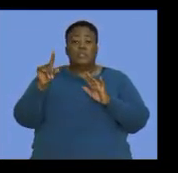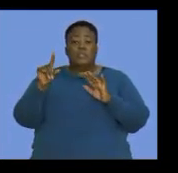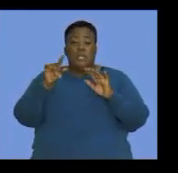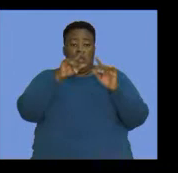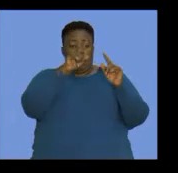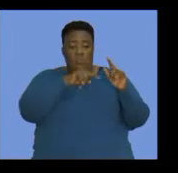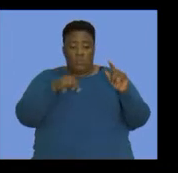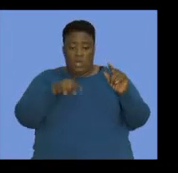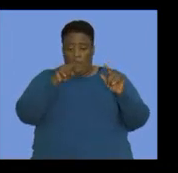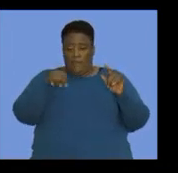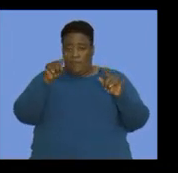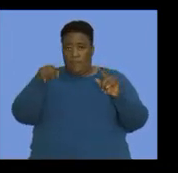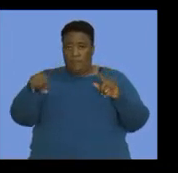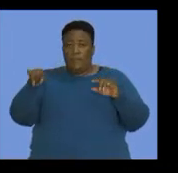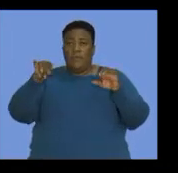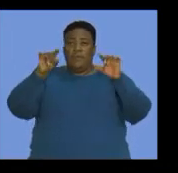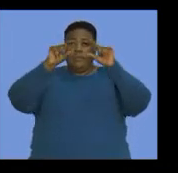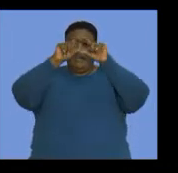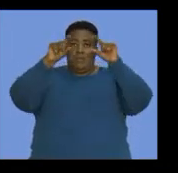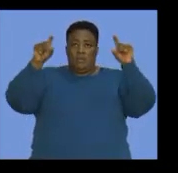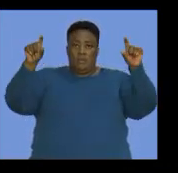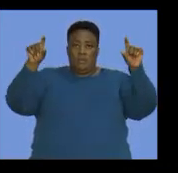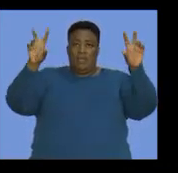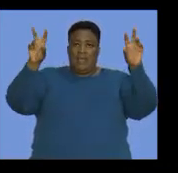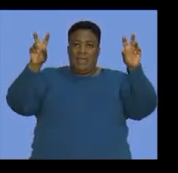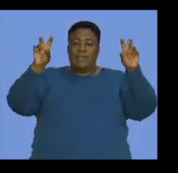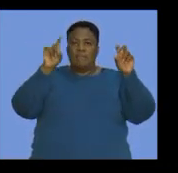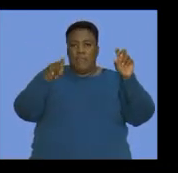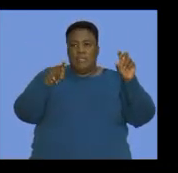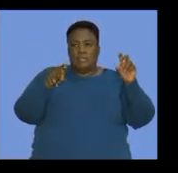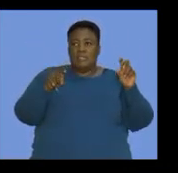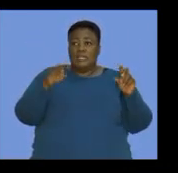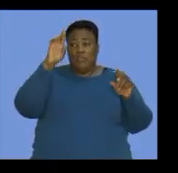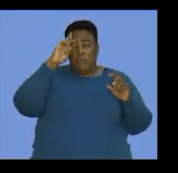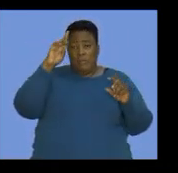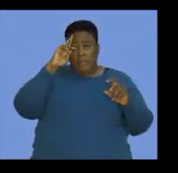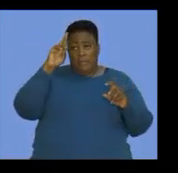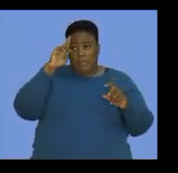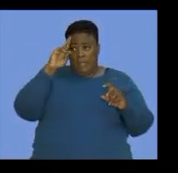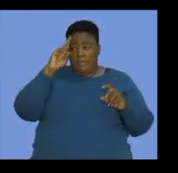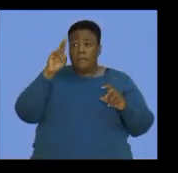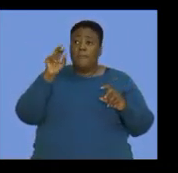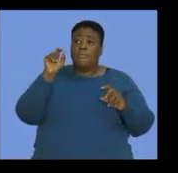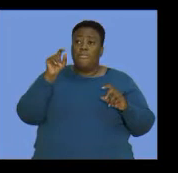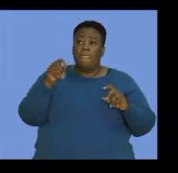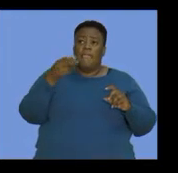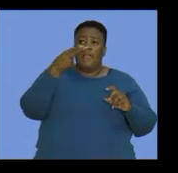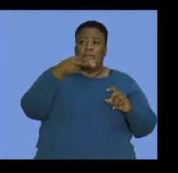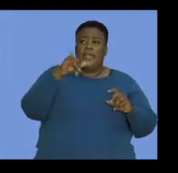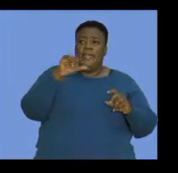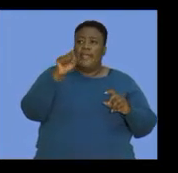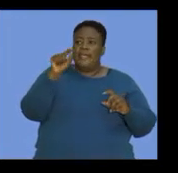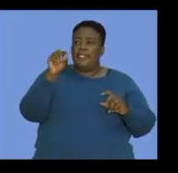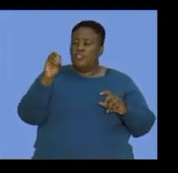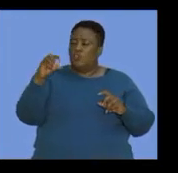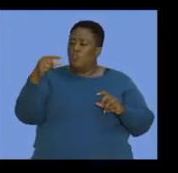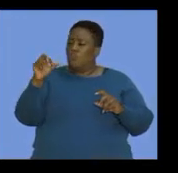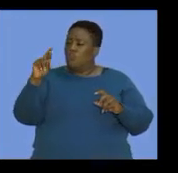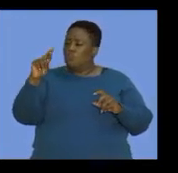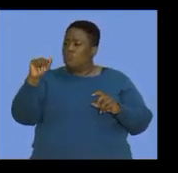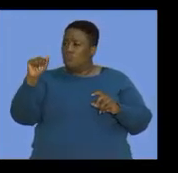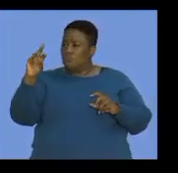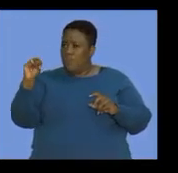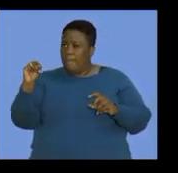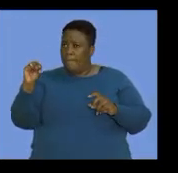this is a histogram, and I'll remind you that a histogram is a bar graph with no spaces. So